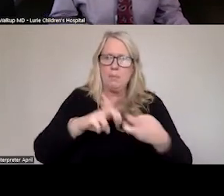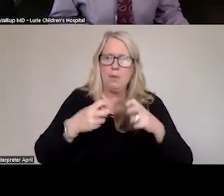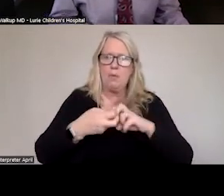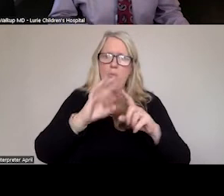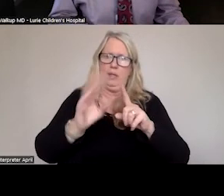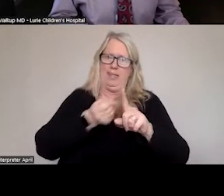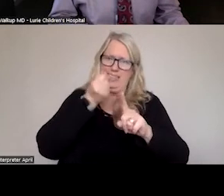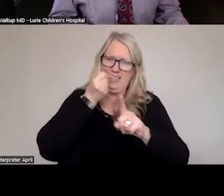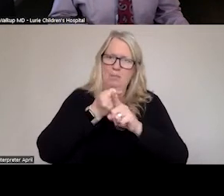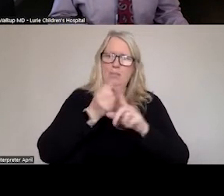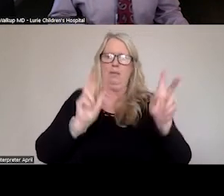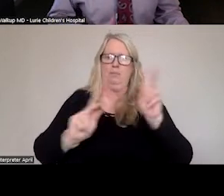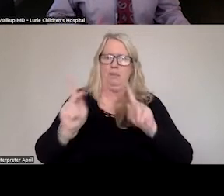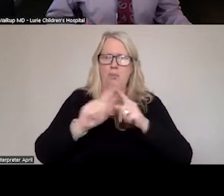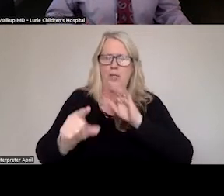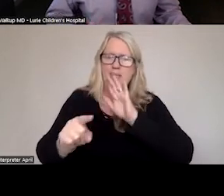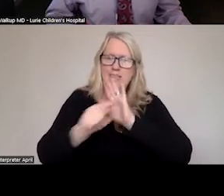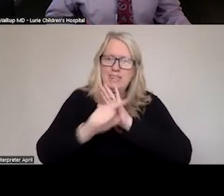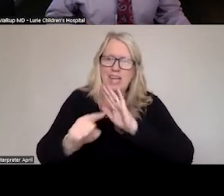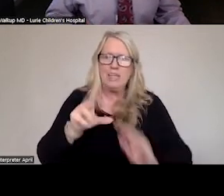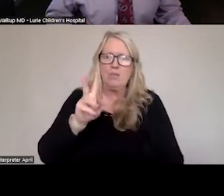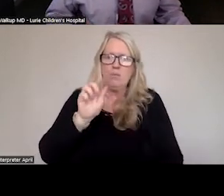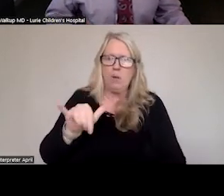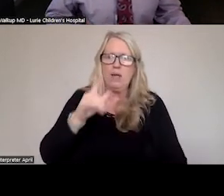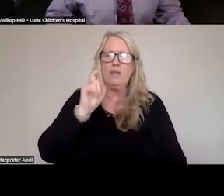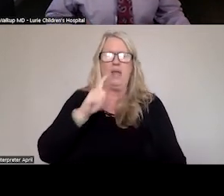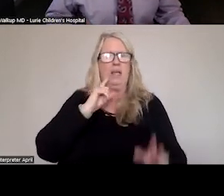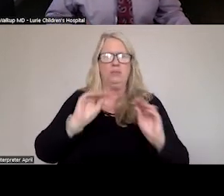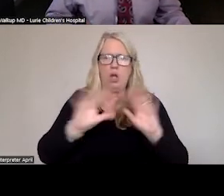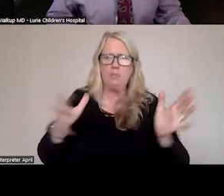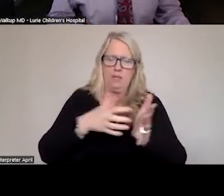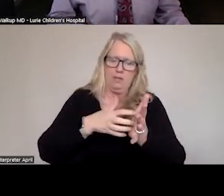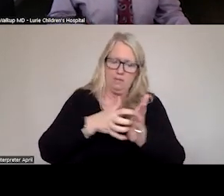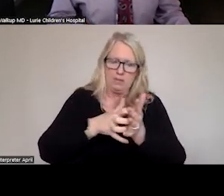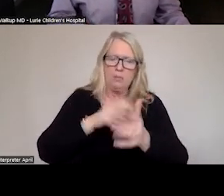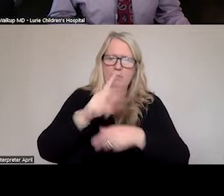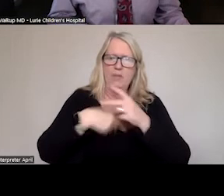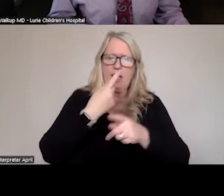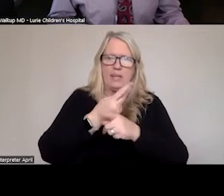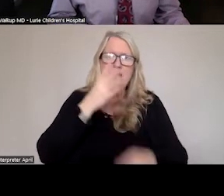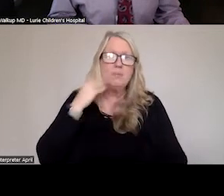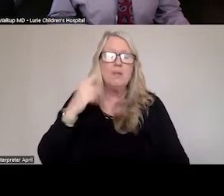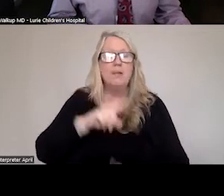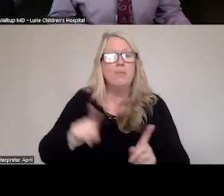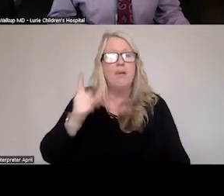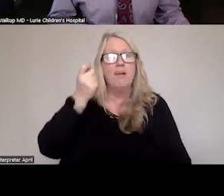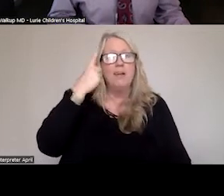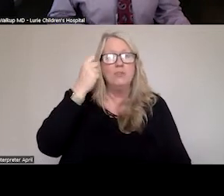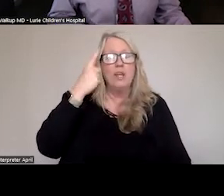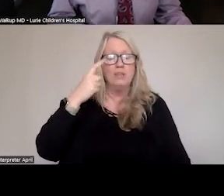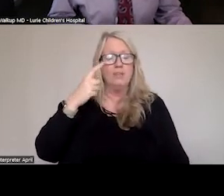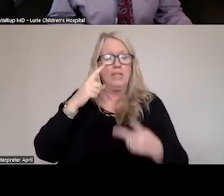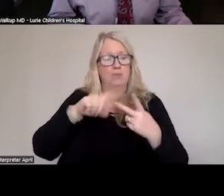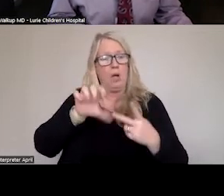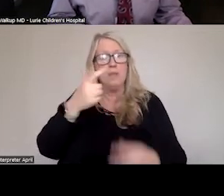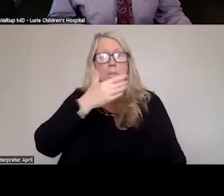in a negative way, people are obviously victims of that experience, but at some point or another, when the